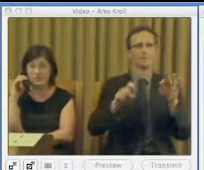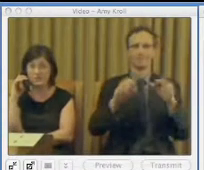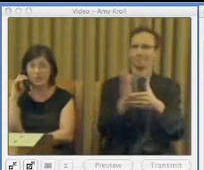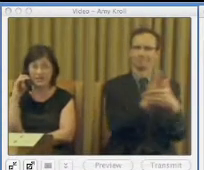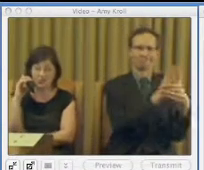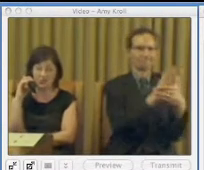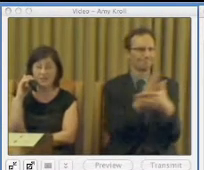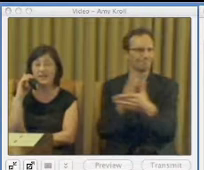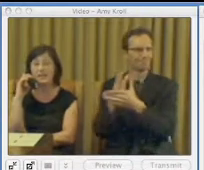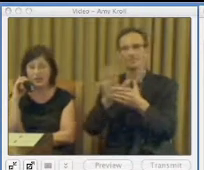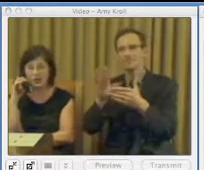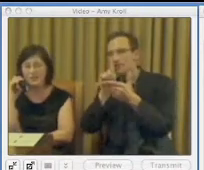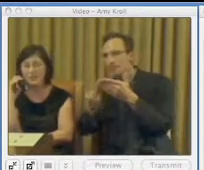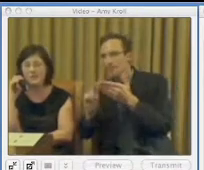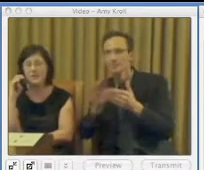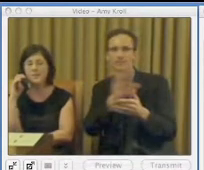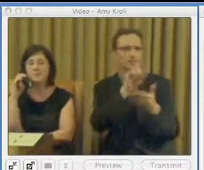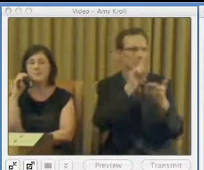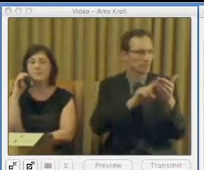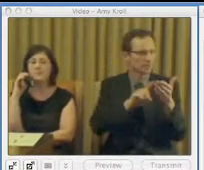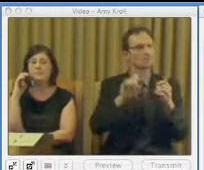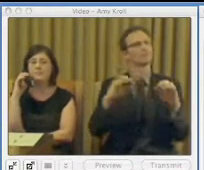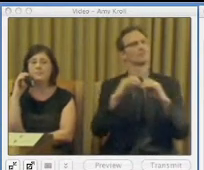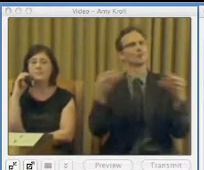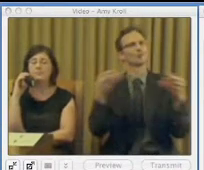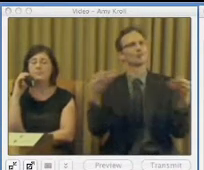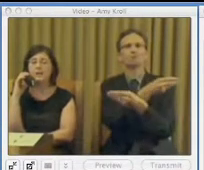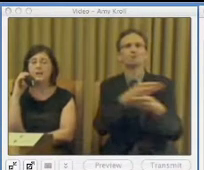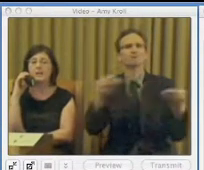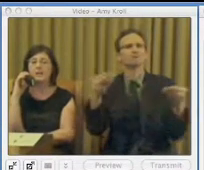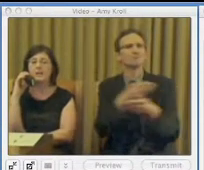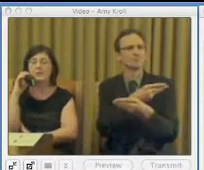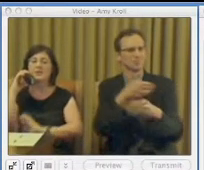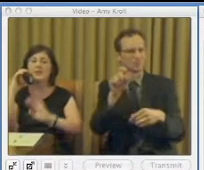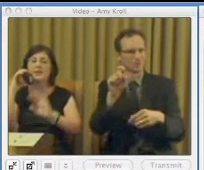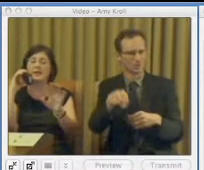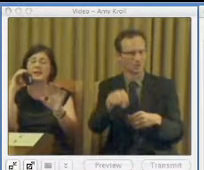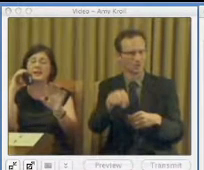community interpreting researchers, practitioners and researchers.